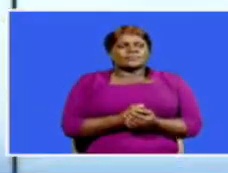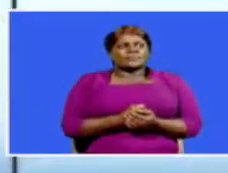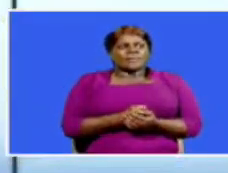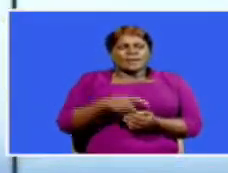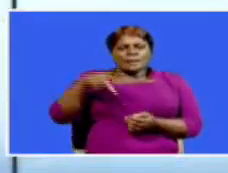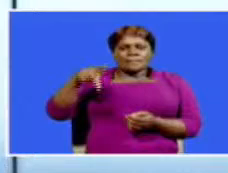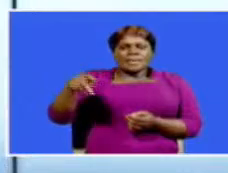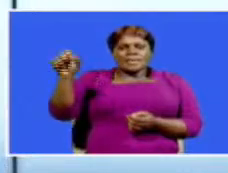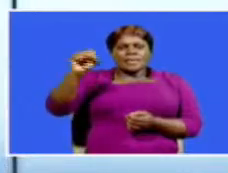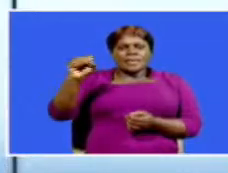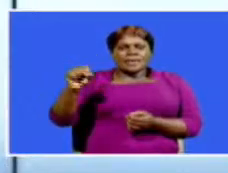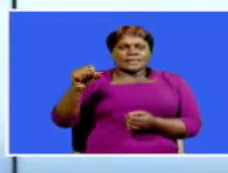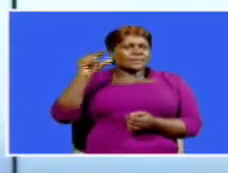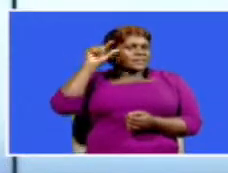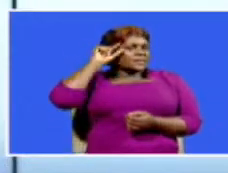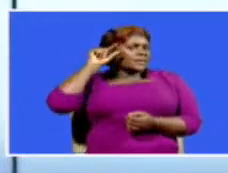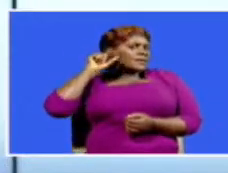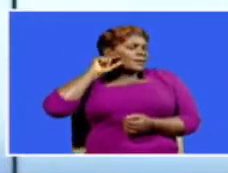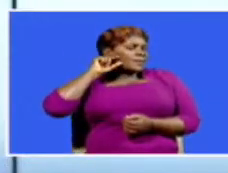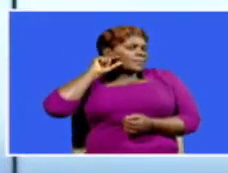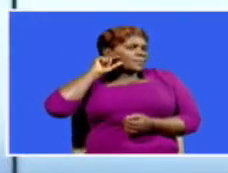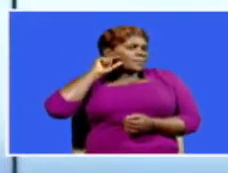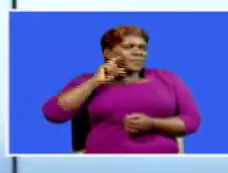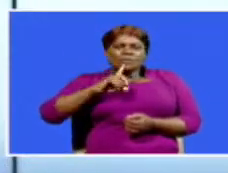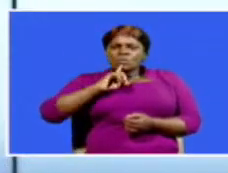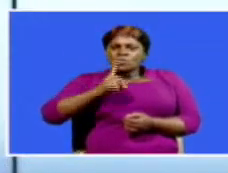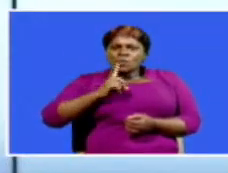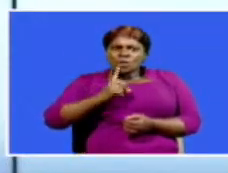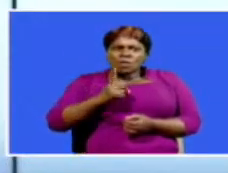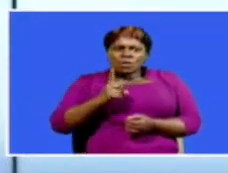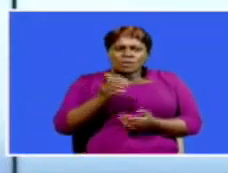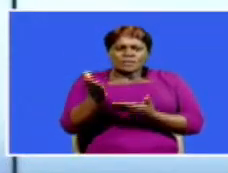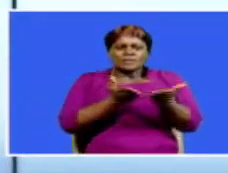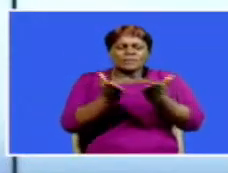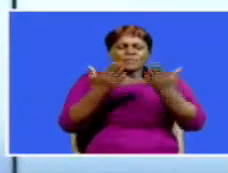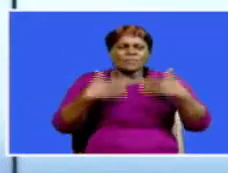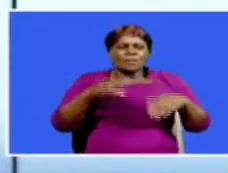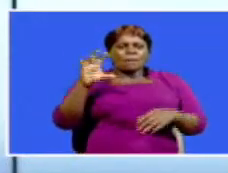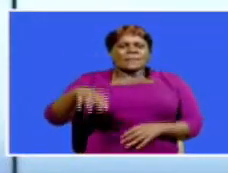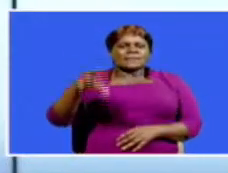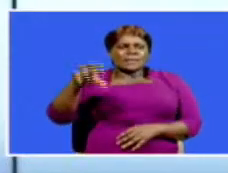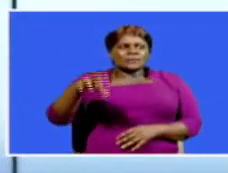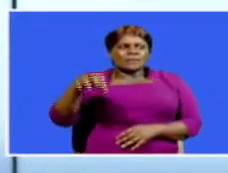Katibu katika wizara ya jinsia Anwa Ng'ombe ameonya vikali baadhi ya wahudumu wa matatu pamoja na wale wa bodaboda.